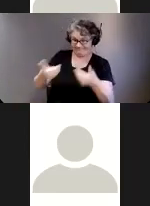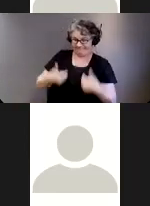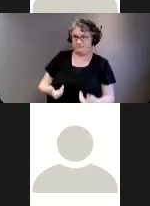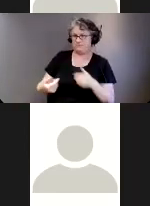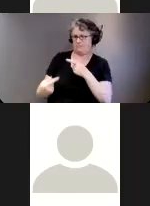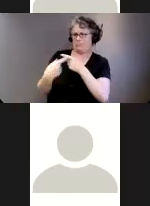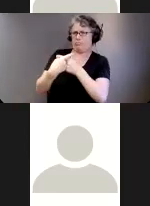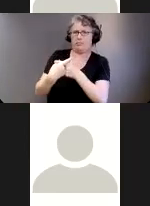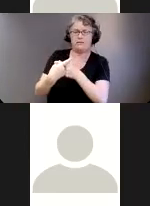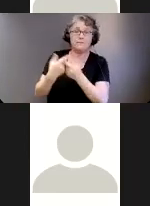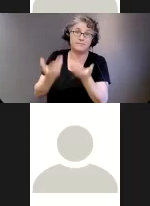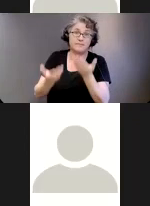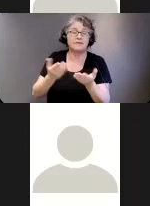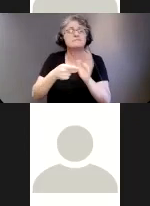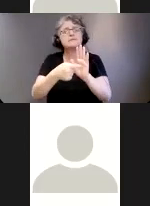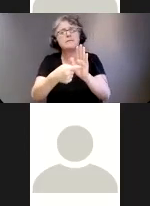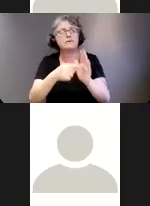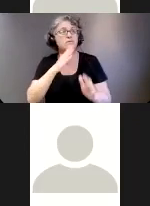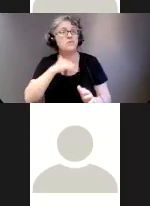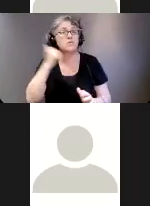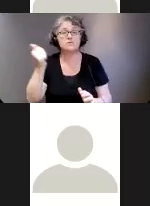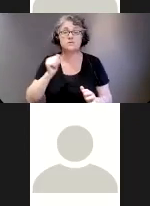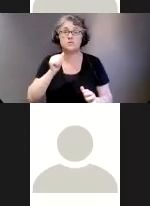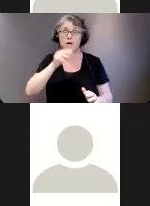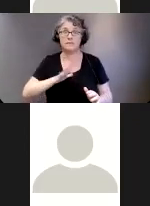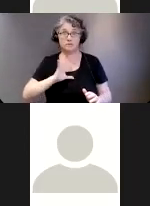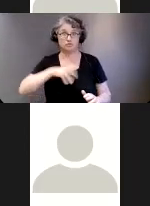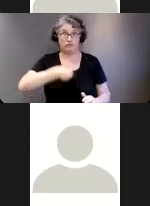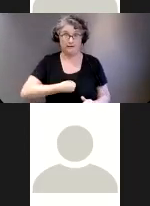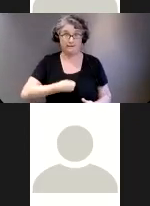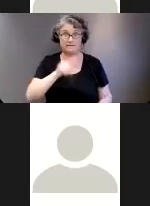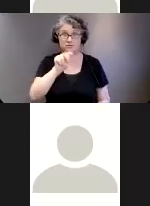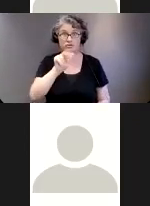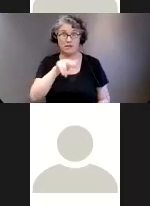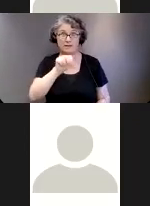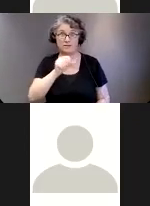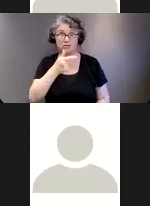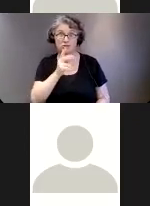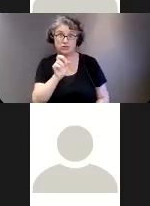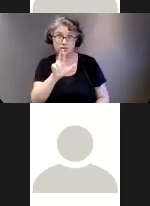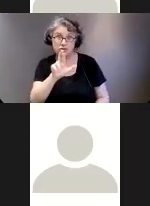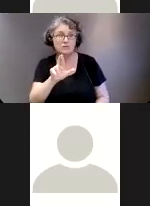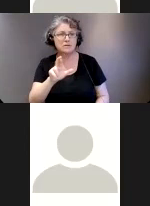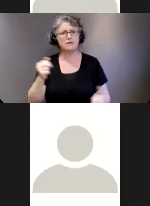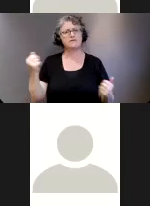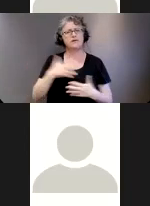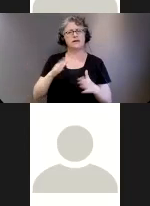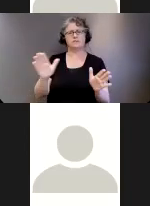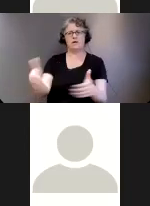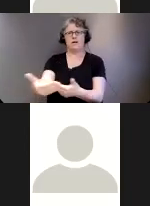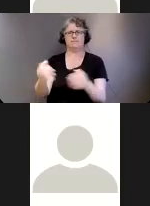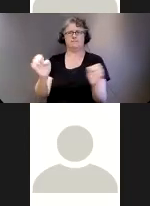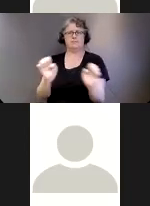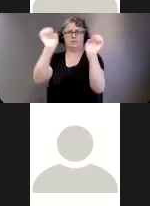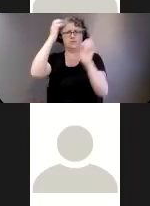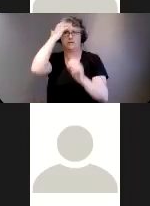For example, an older trans woman might have a particular fear of emergency rooms because of